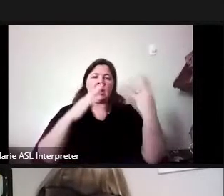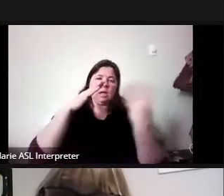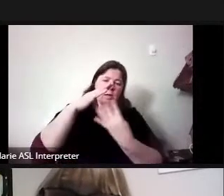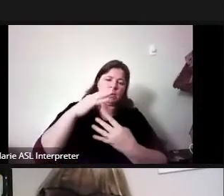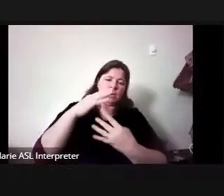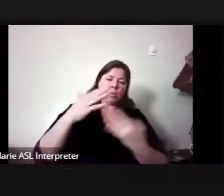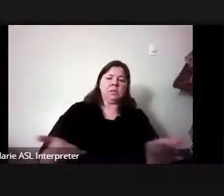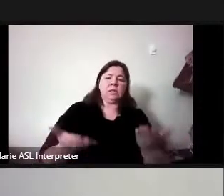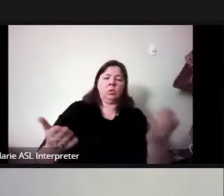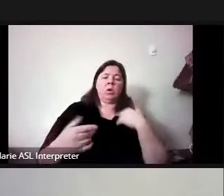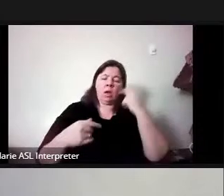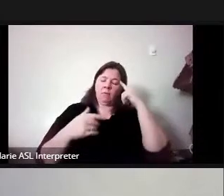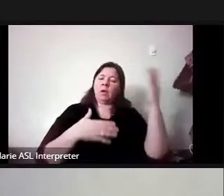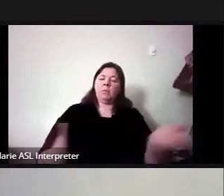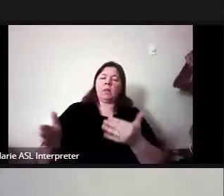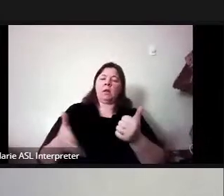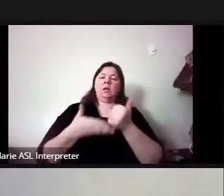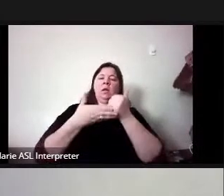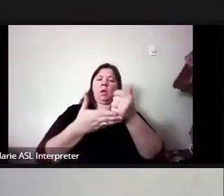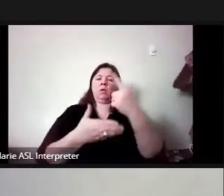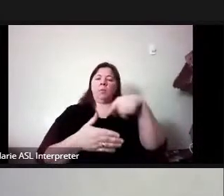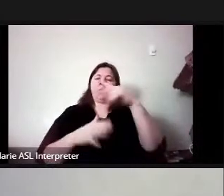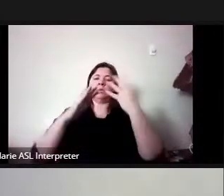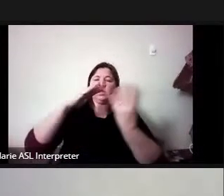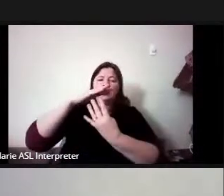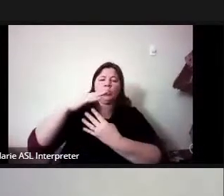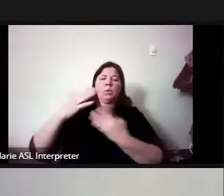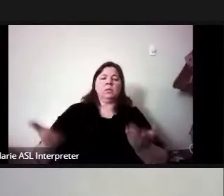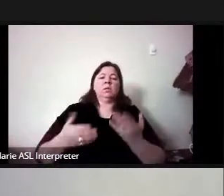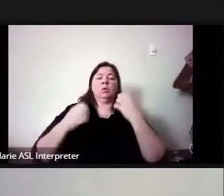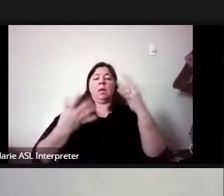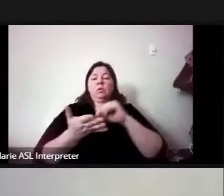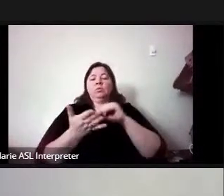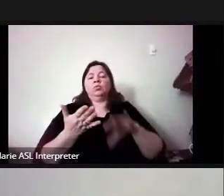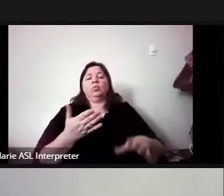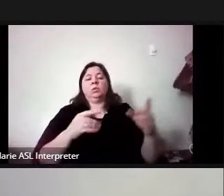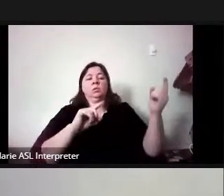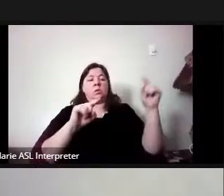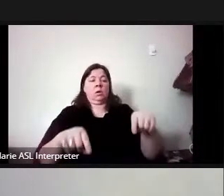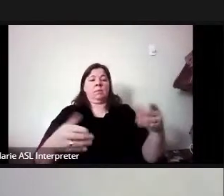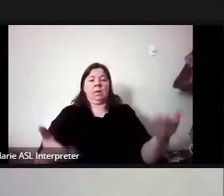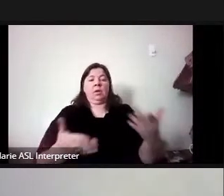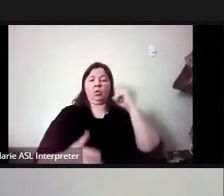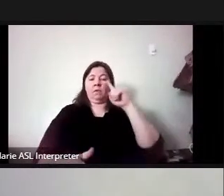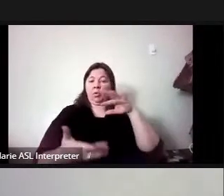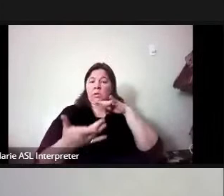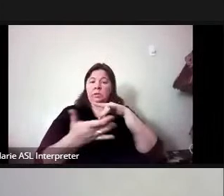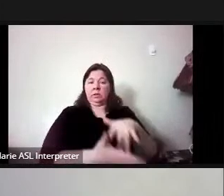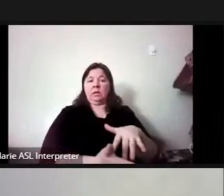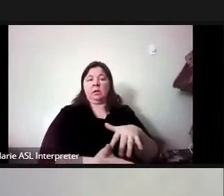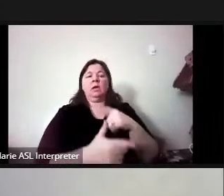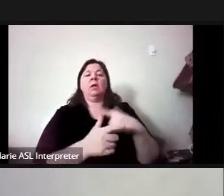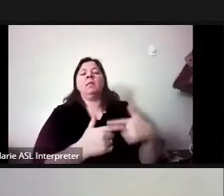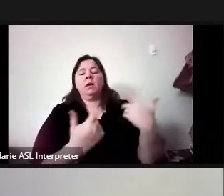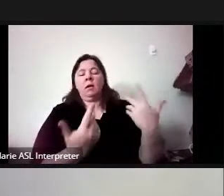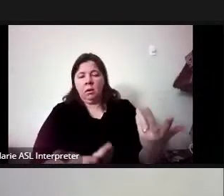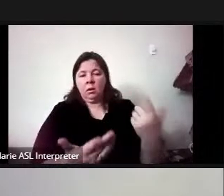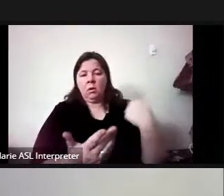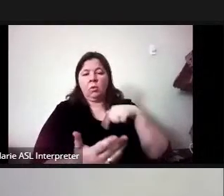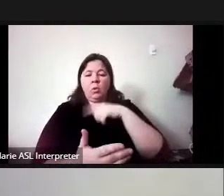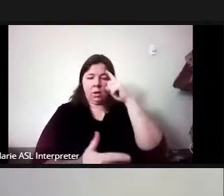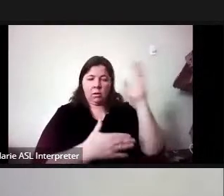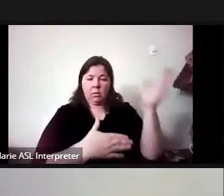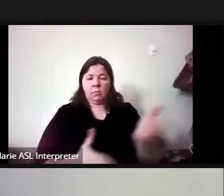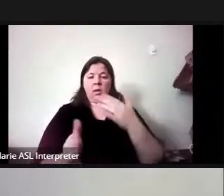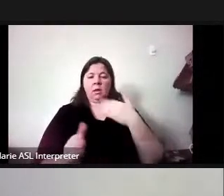here. I have planned to help those immigrants, because a lot of students, they come here for study, and we have planned with